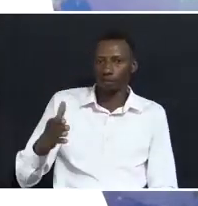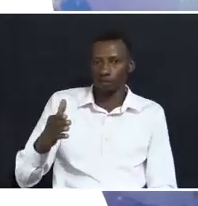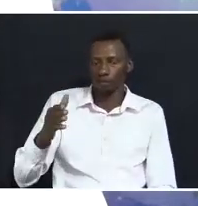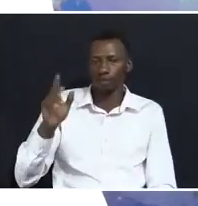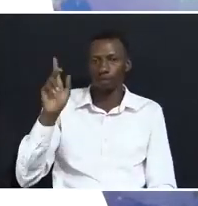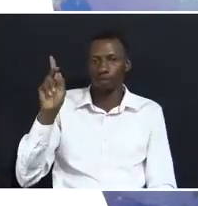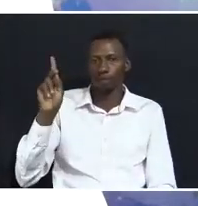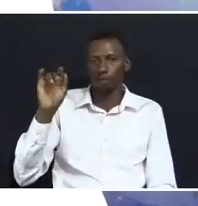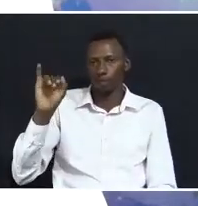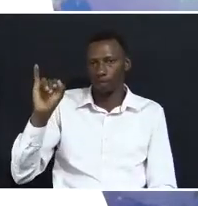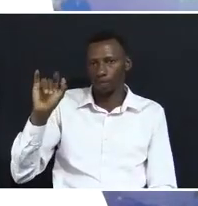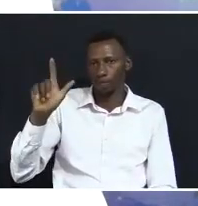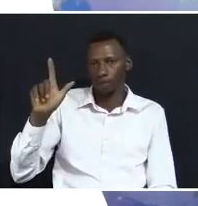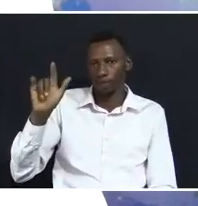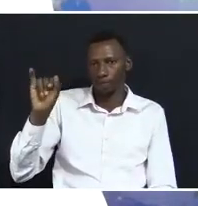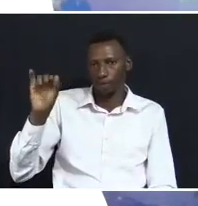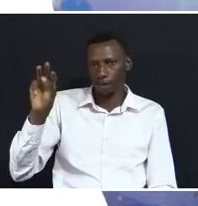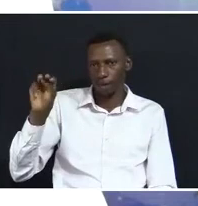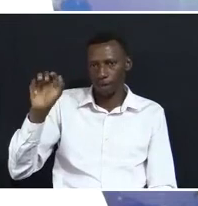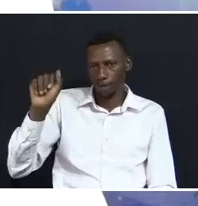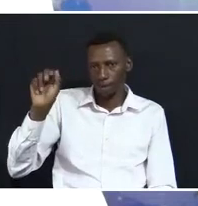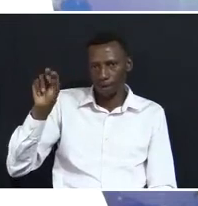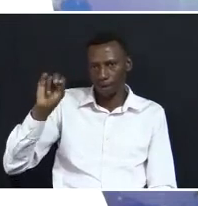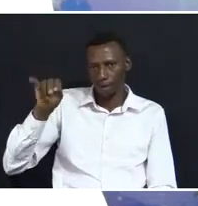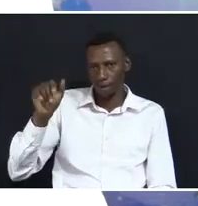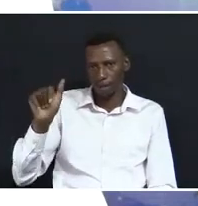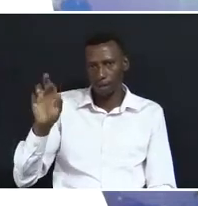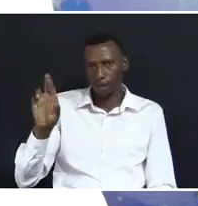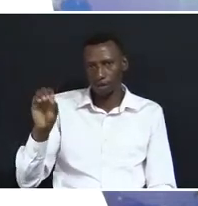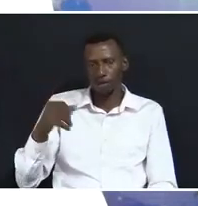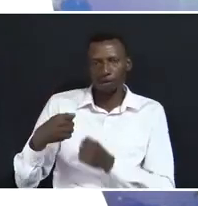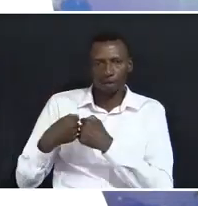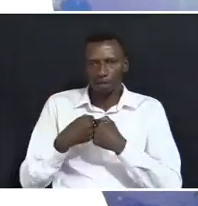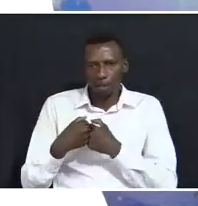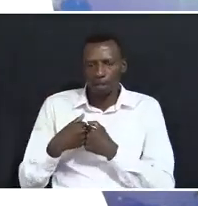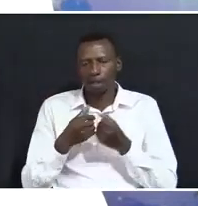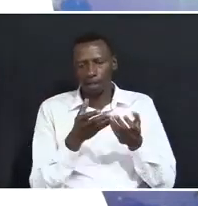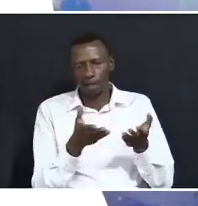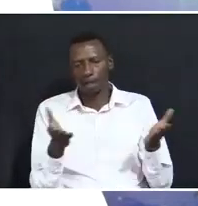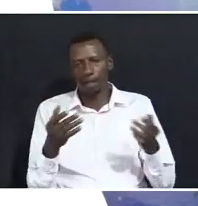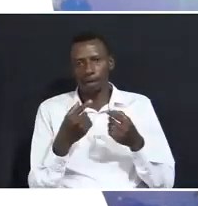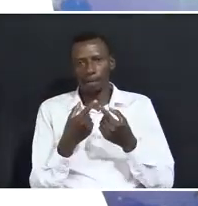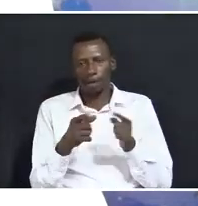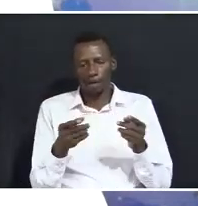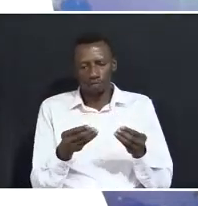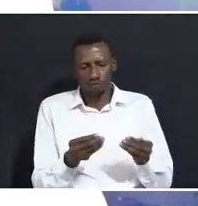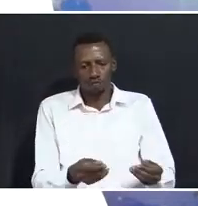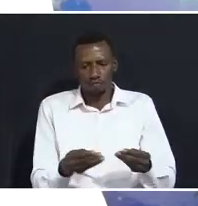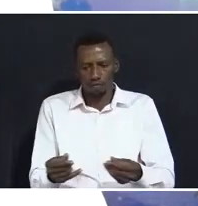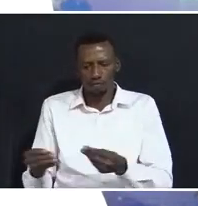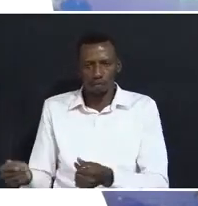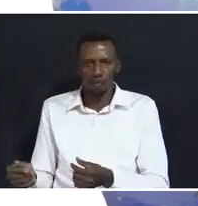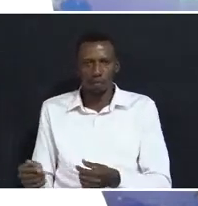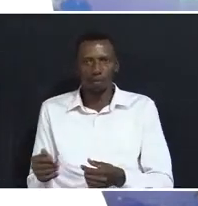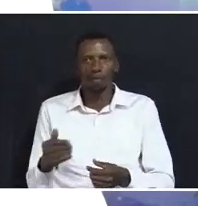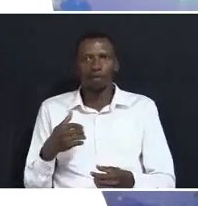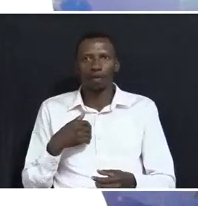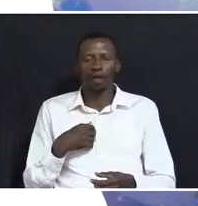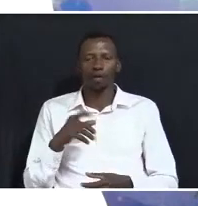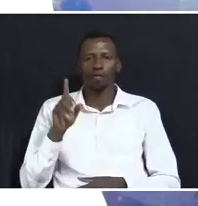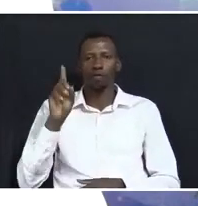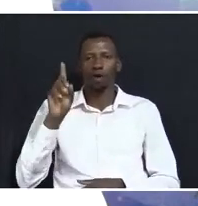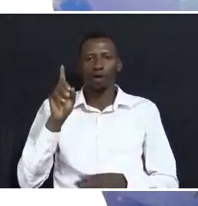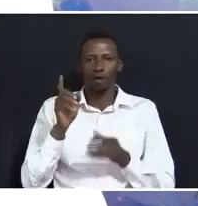and were able to overcome all the challenges, there is one who loves